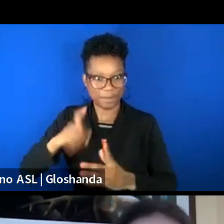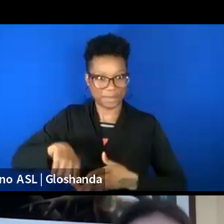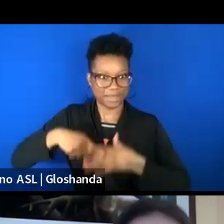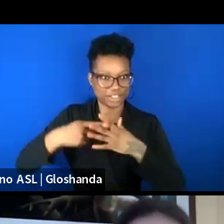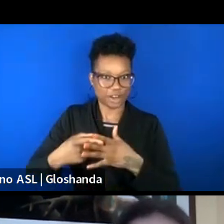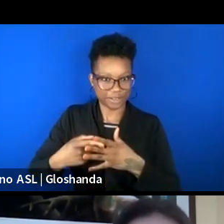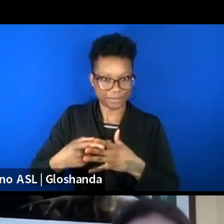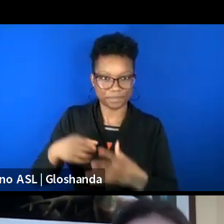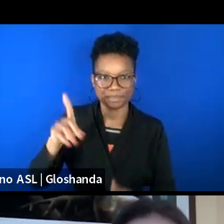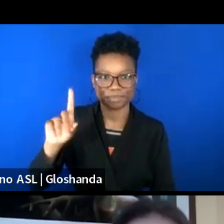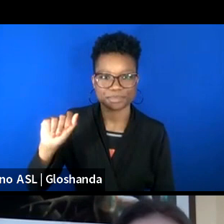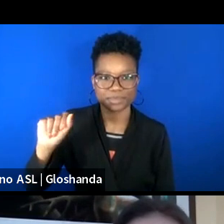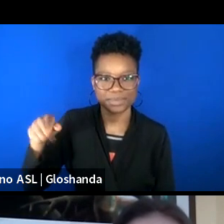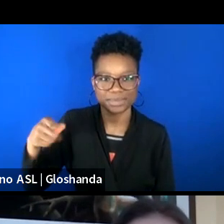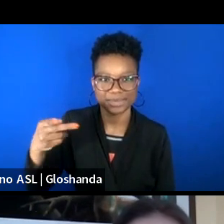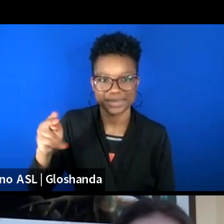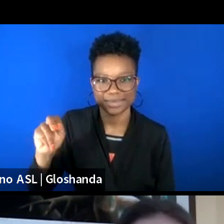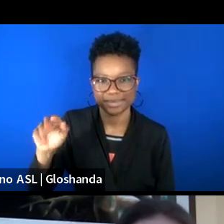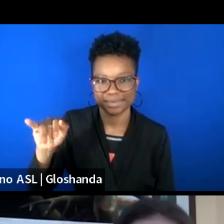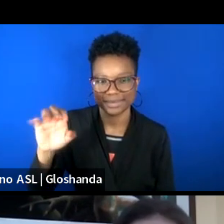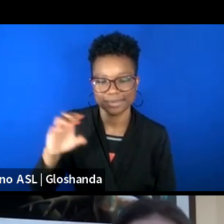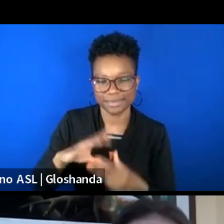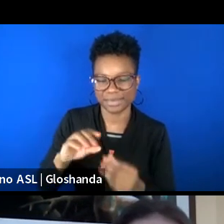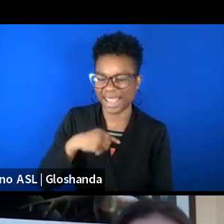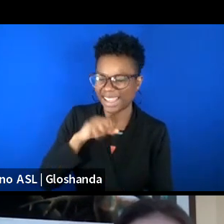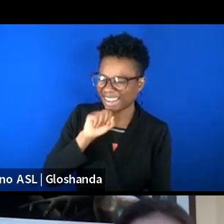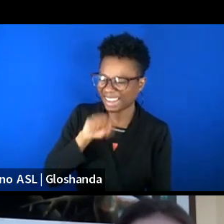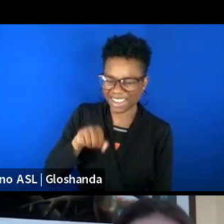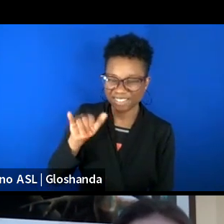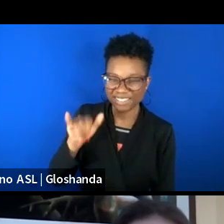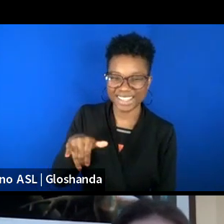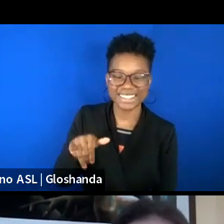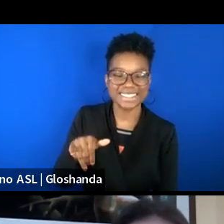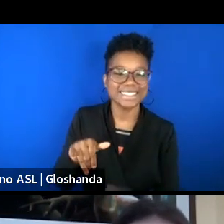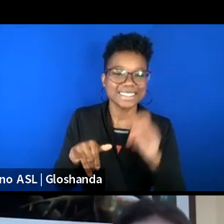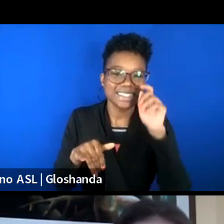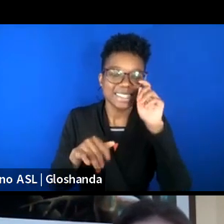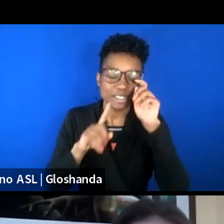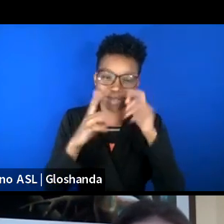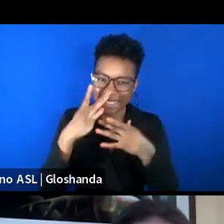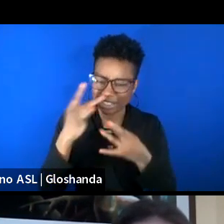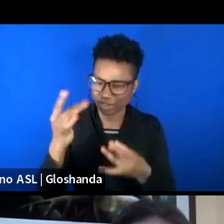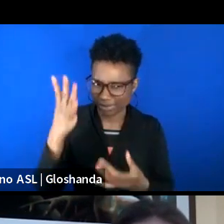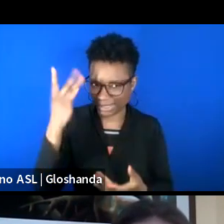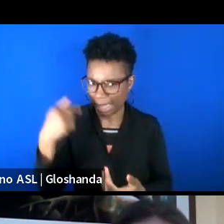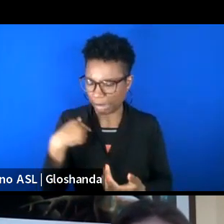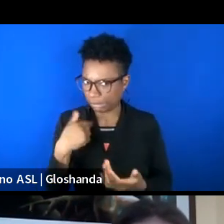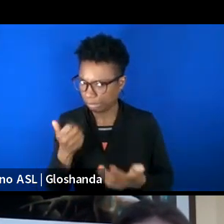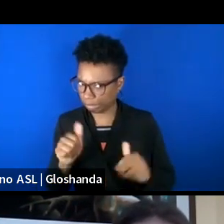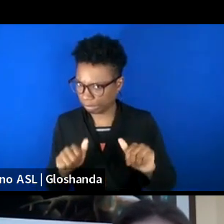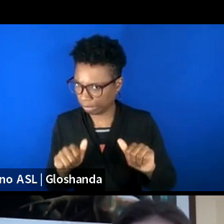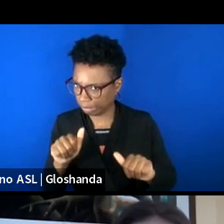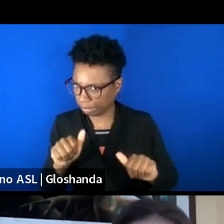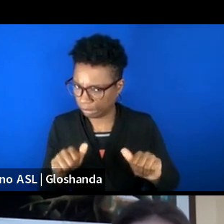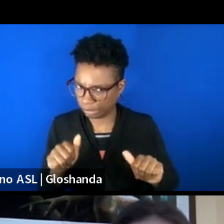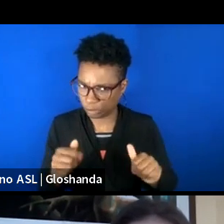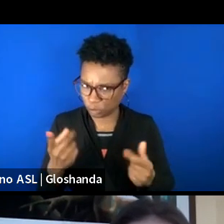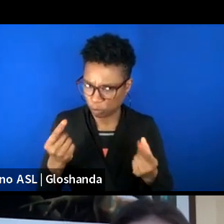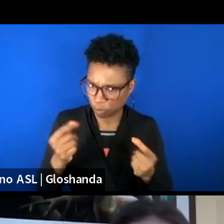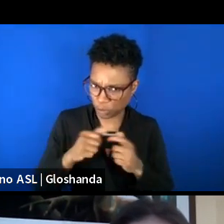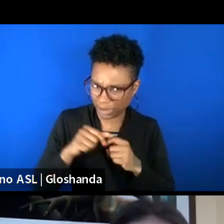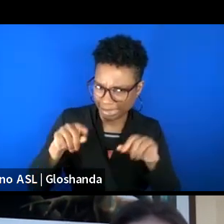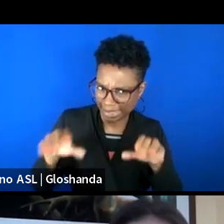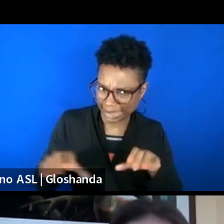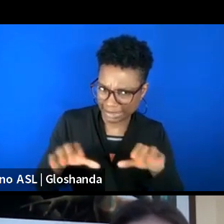I love that. And it was interesting because I didn't know where the activity was going. And so part of me was like, I